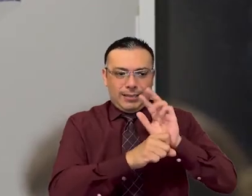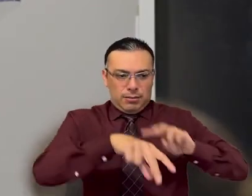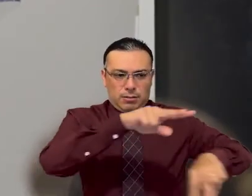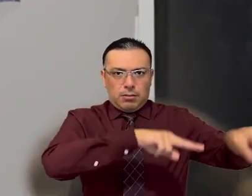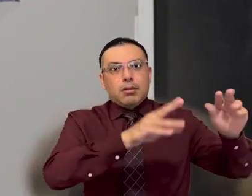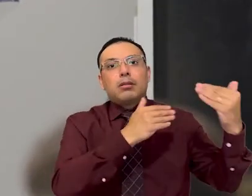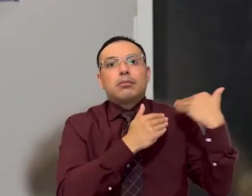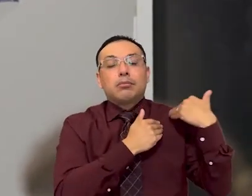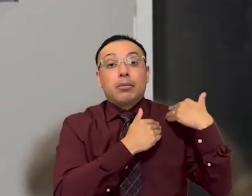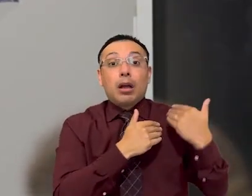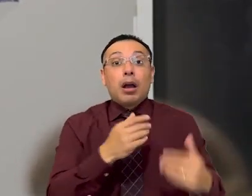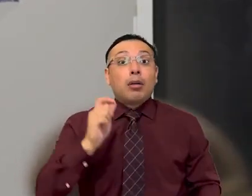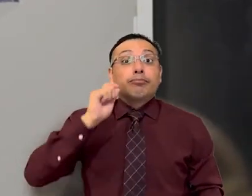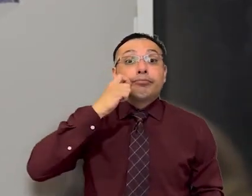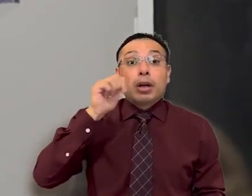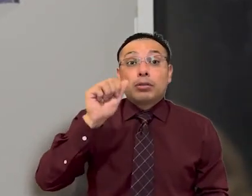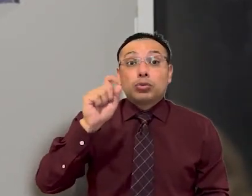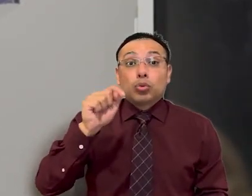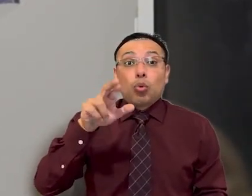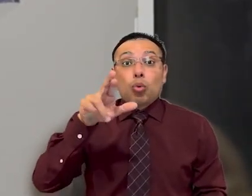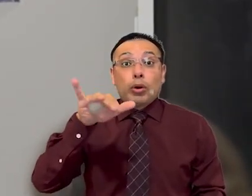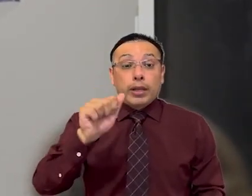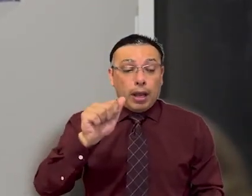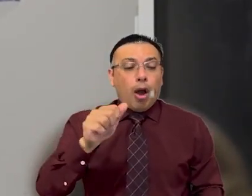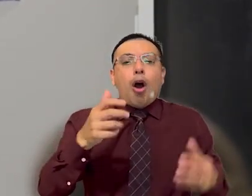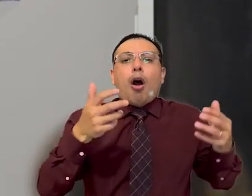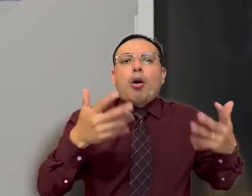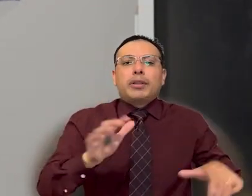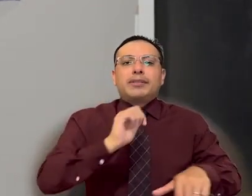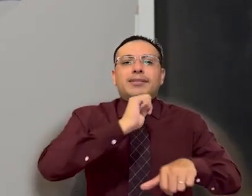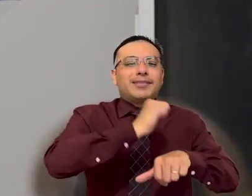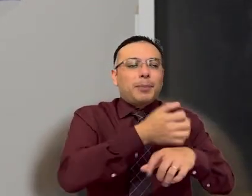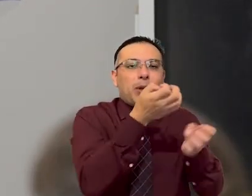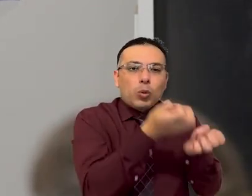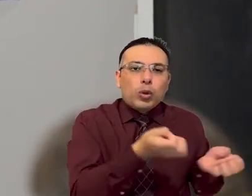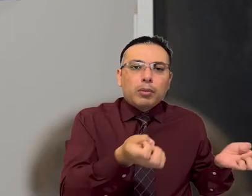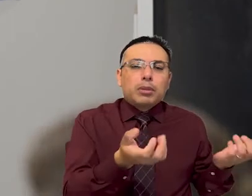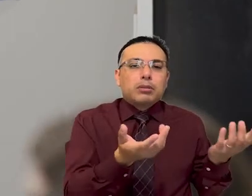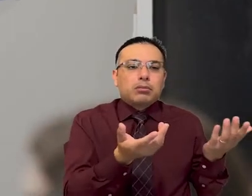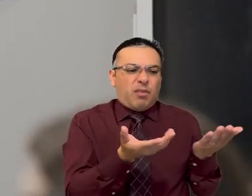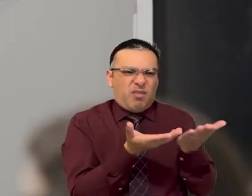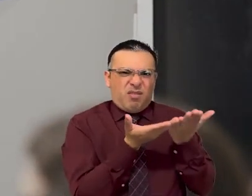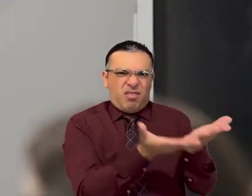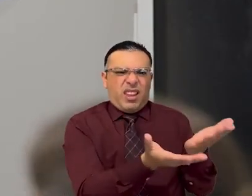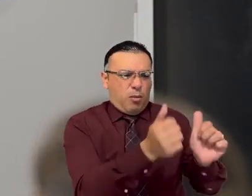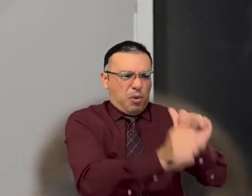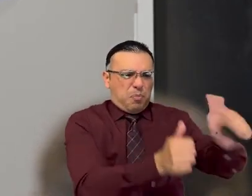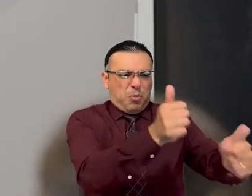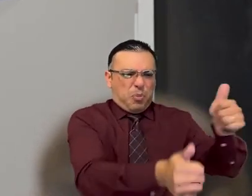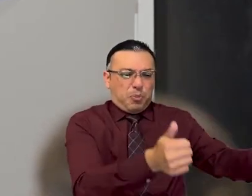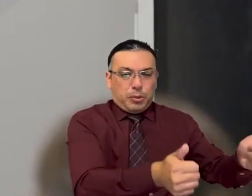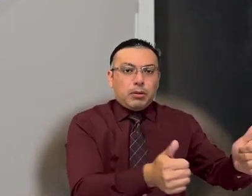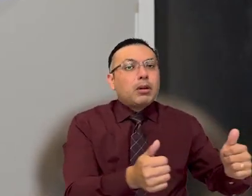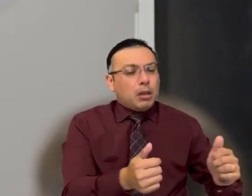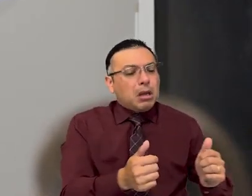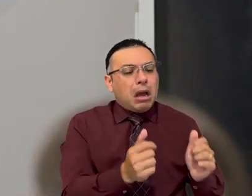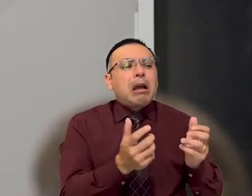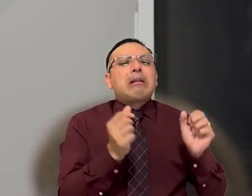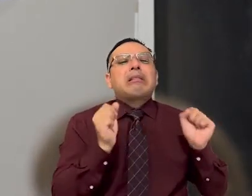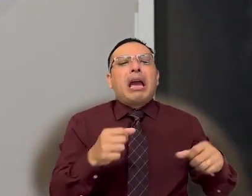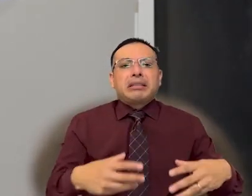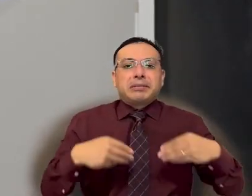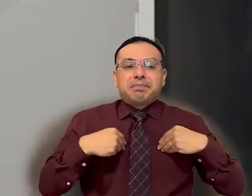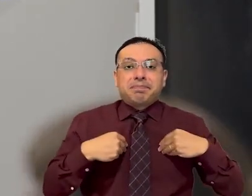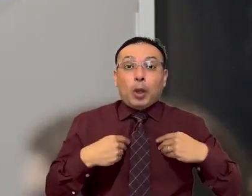grid exists. But let me stop there and let people wander around, if that's okay. Can I thank everyone?